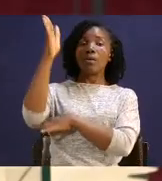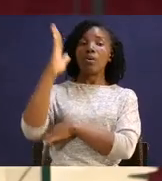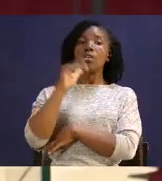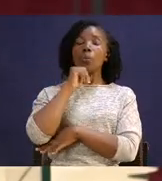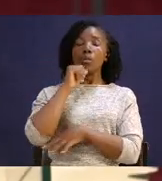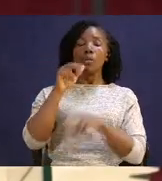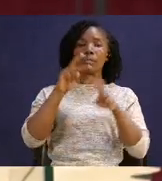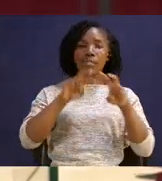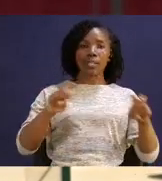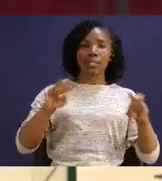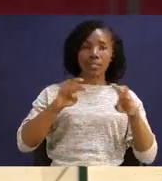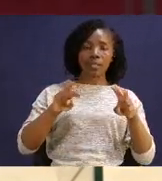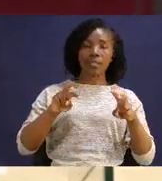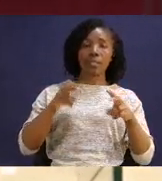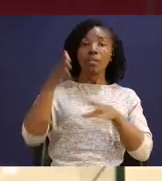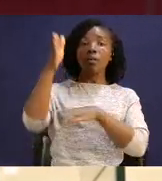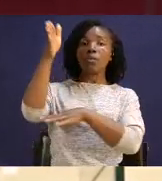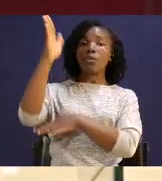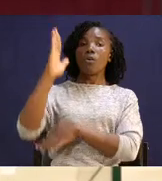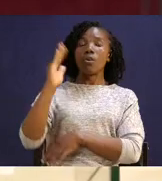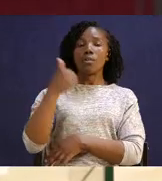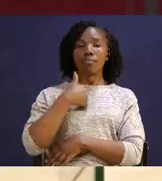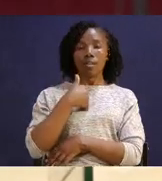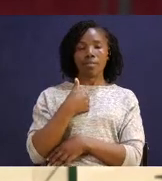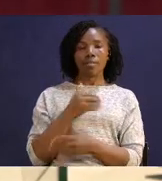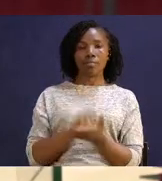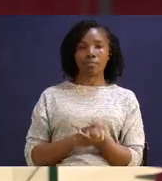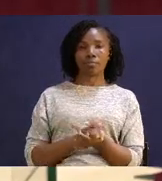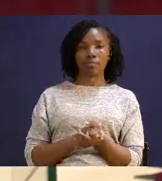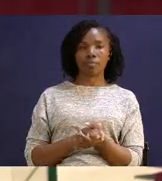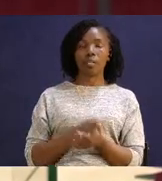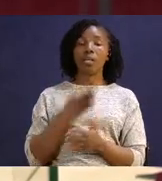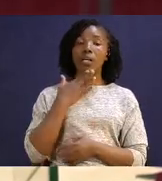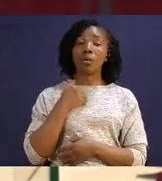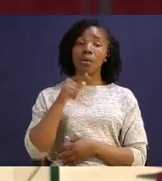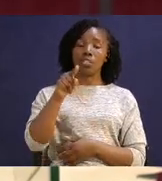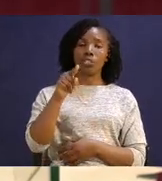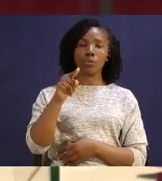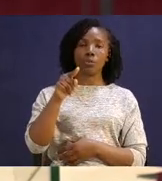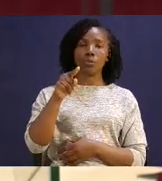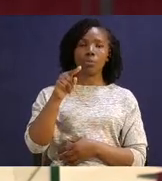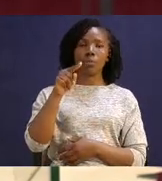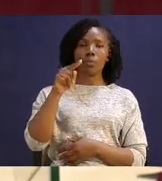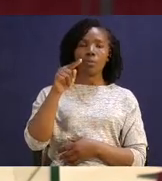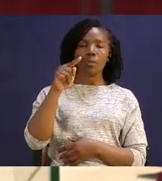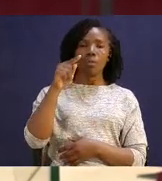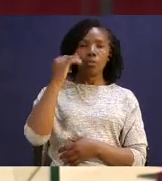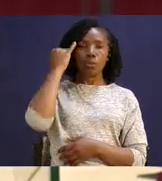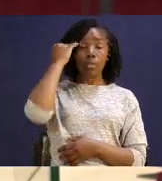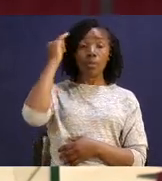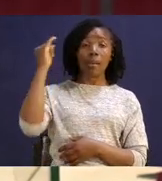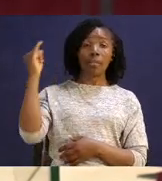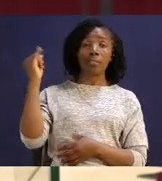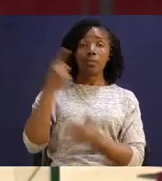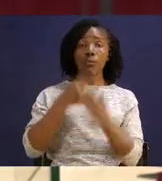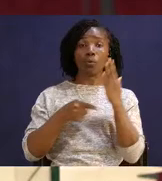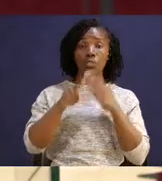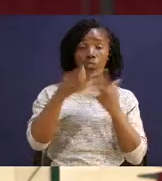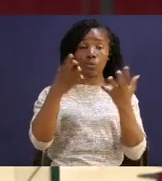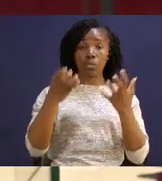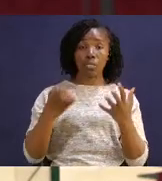for it. God already has it. So, I want you to picture that thing you need because God has